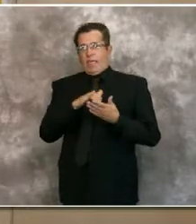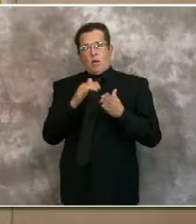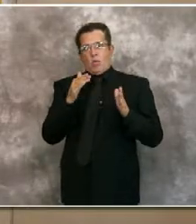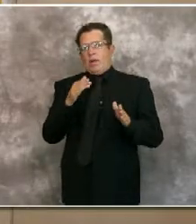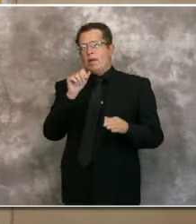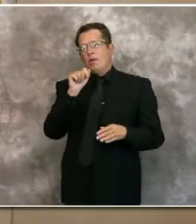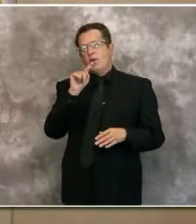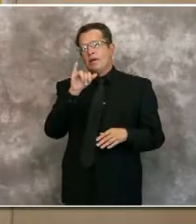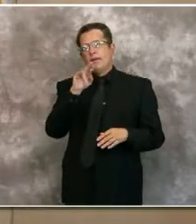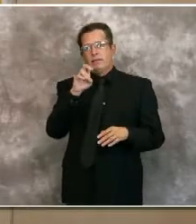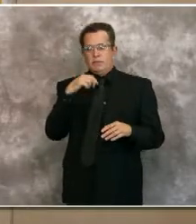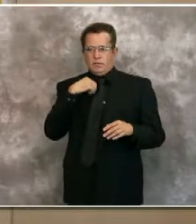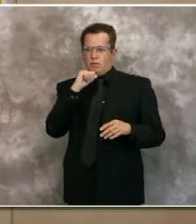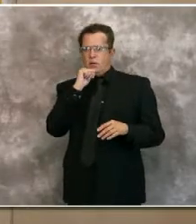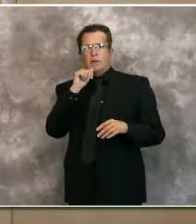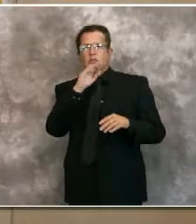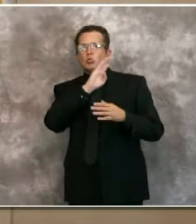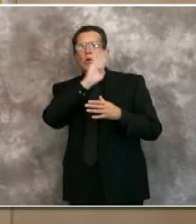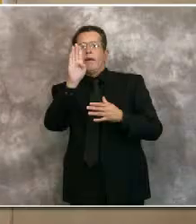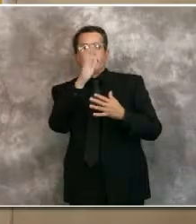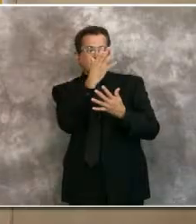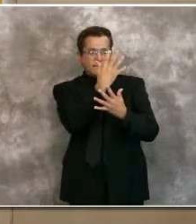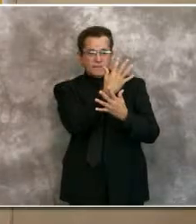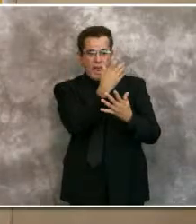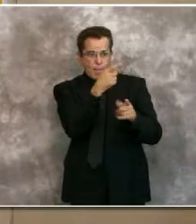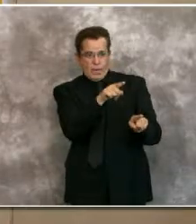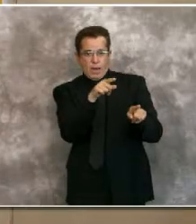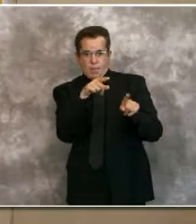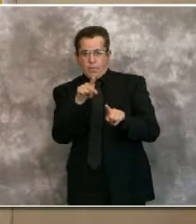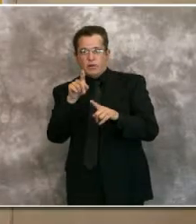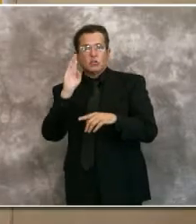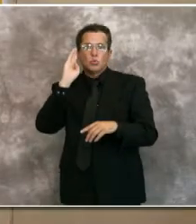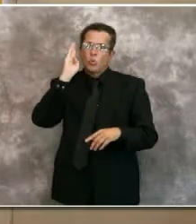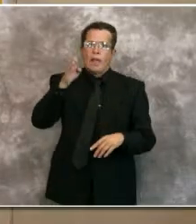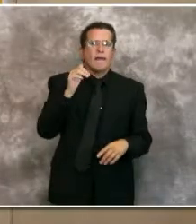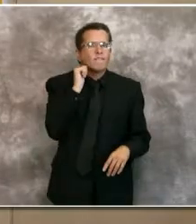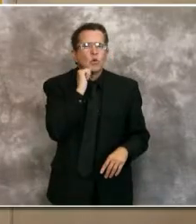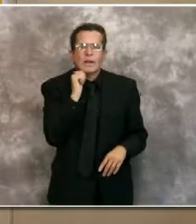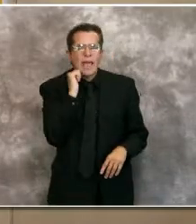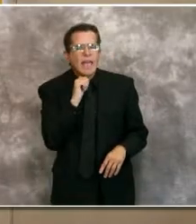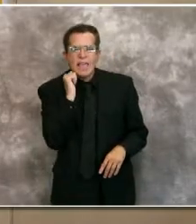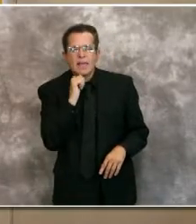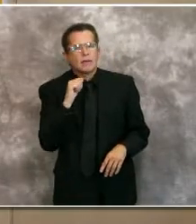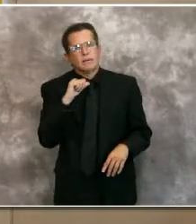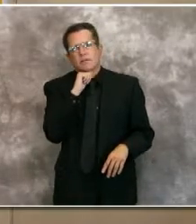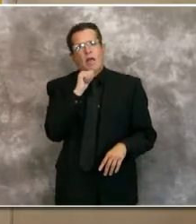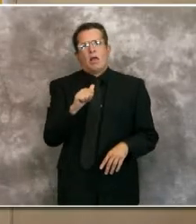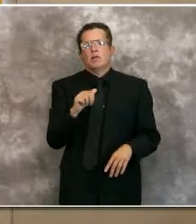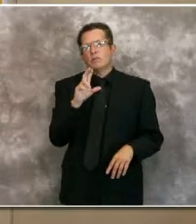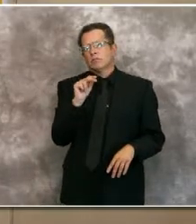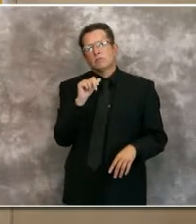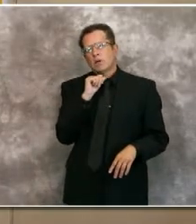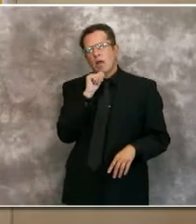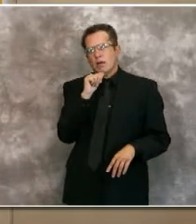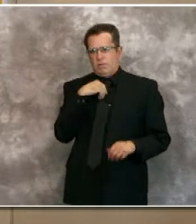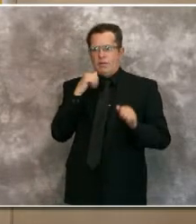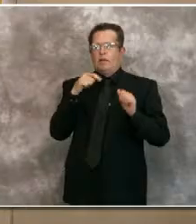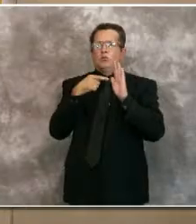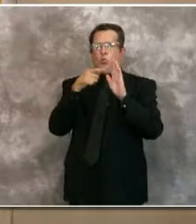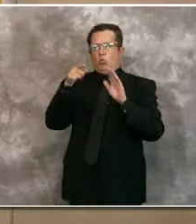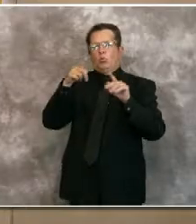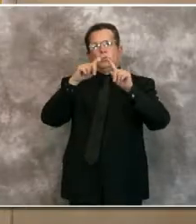straight days. And we are trying to get that outbreak slide up so we can see that and show what actually has